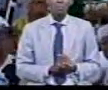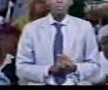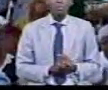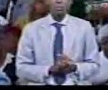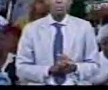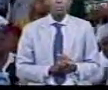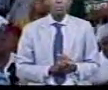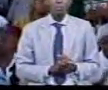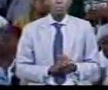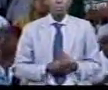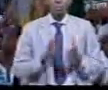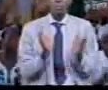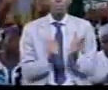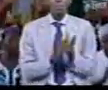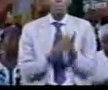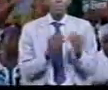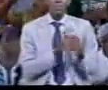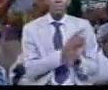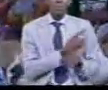Praise the Lord.